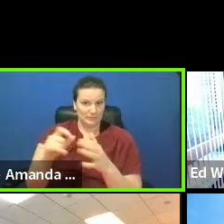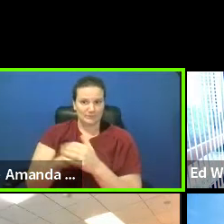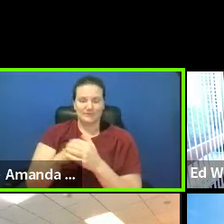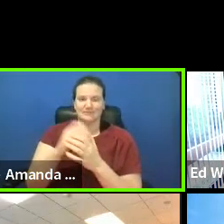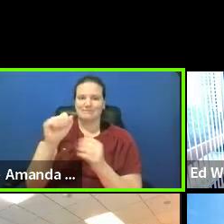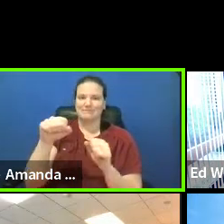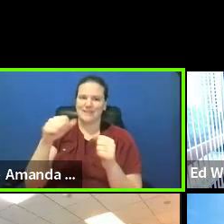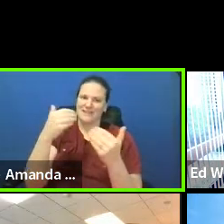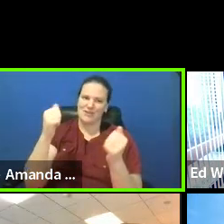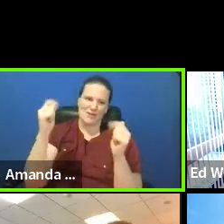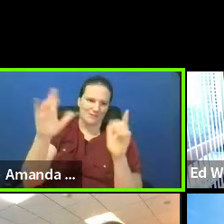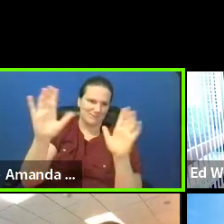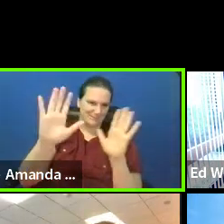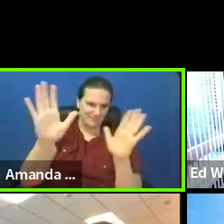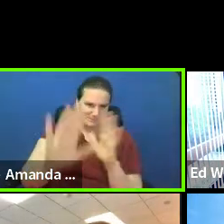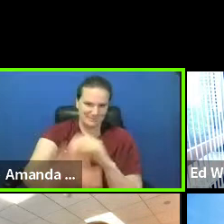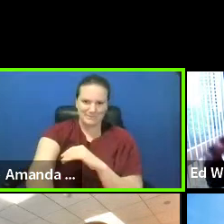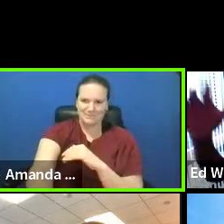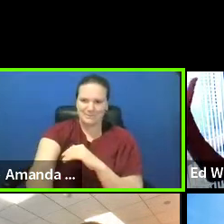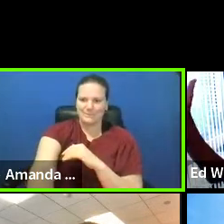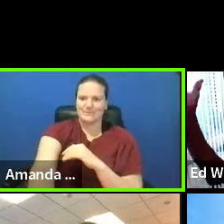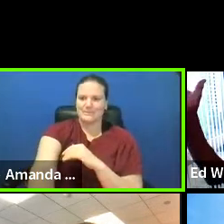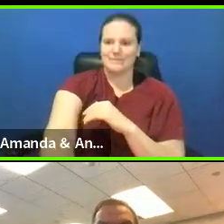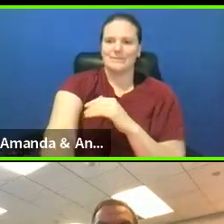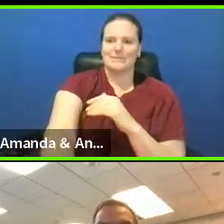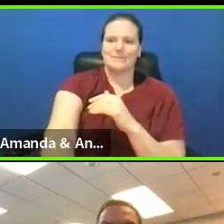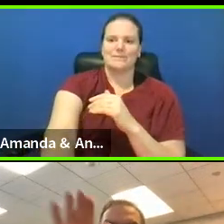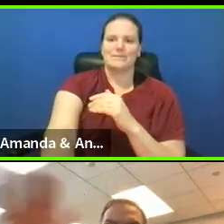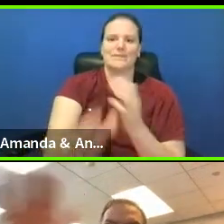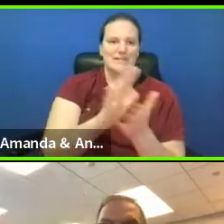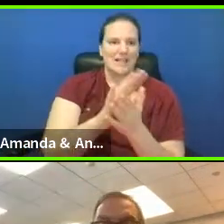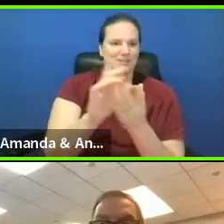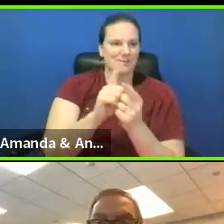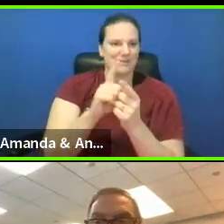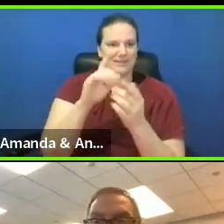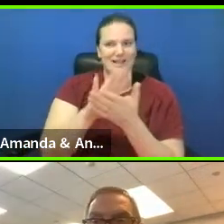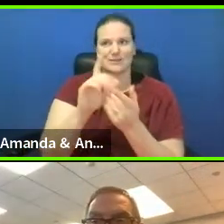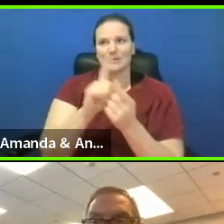so. Thank you all. Nice to meet you all. All right. Thank you. Great Good night. meeting. Bye.